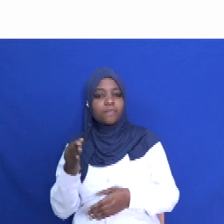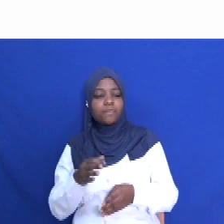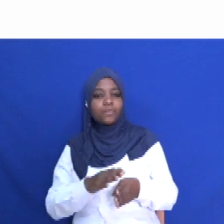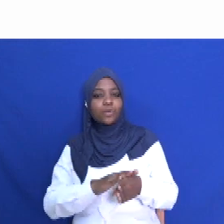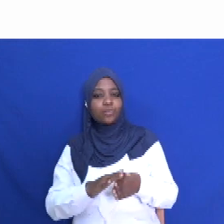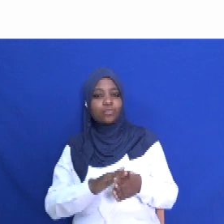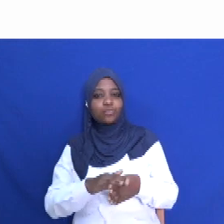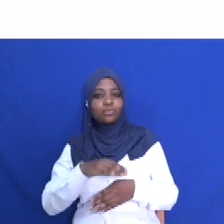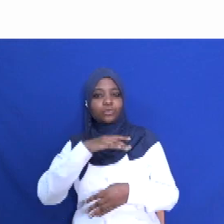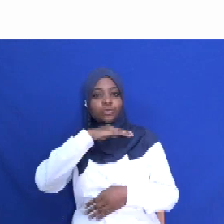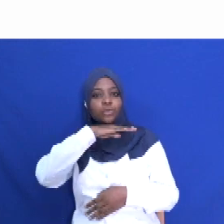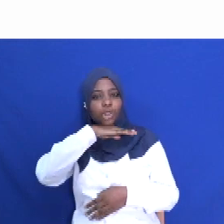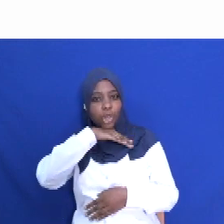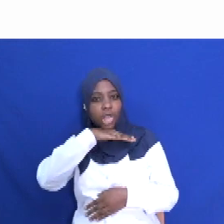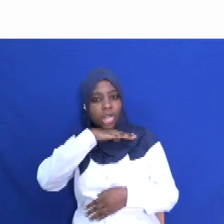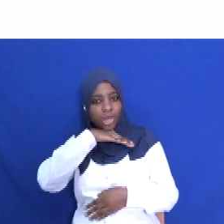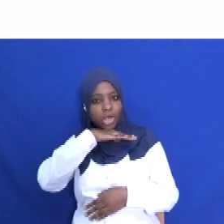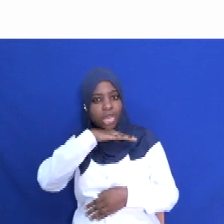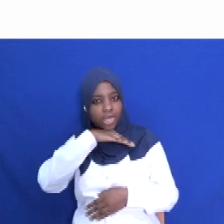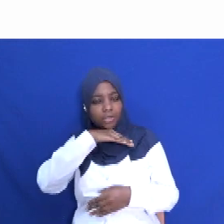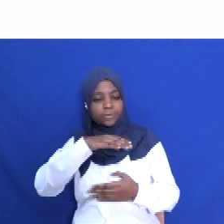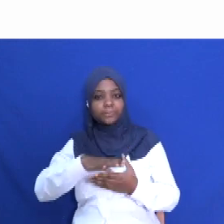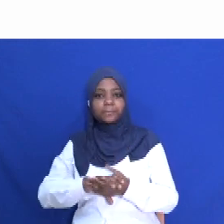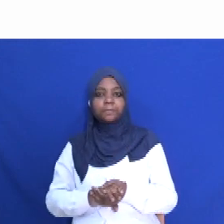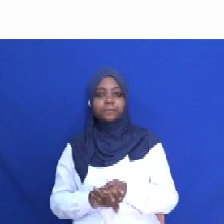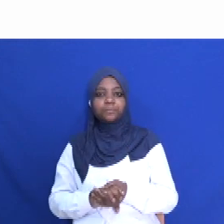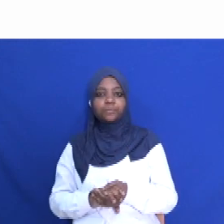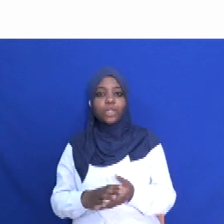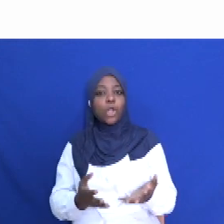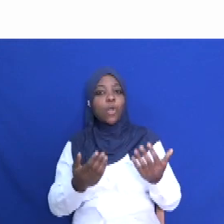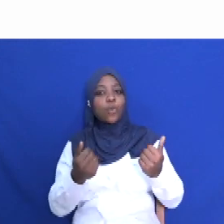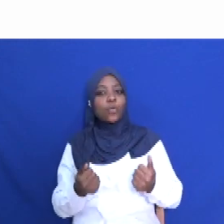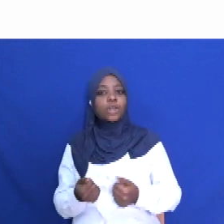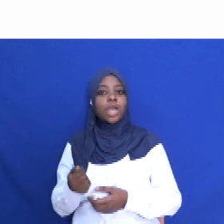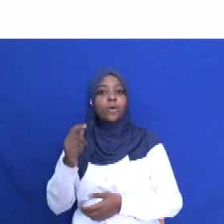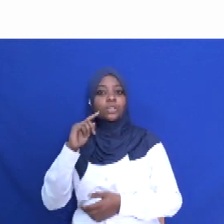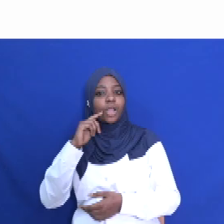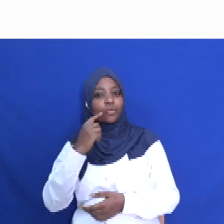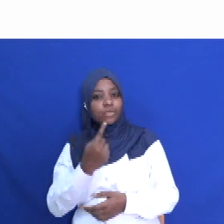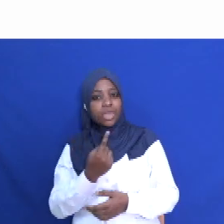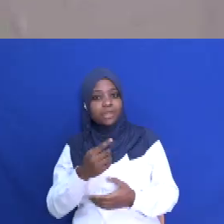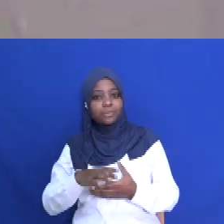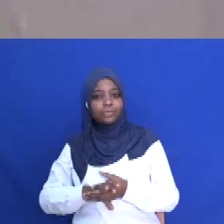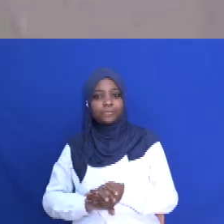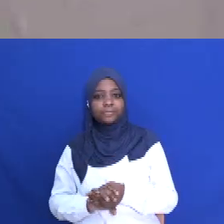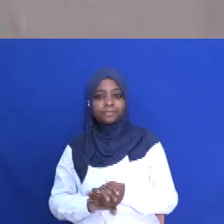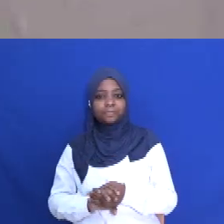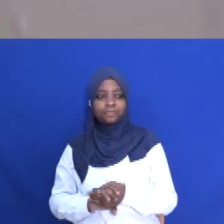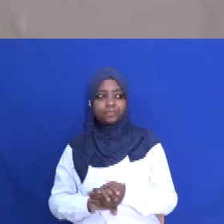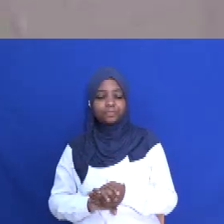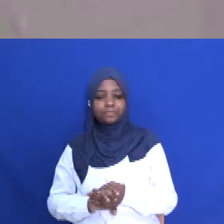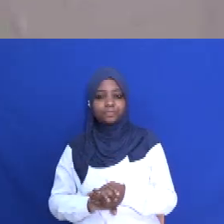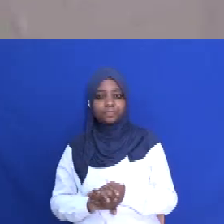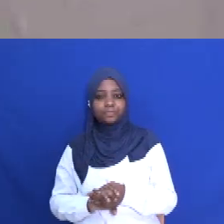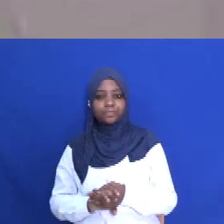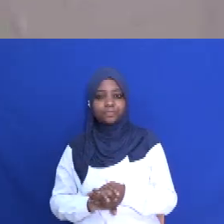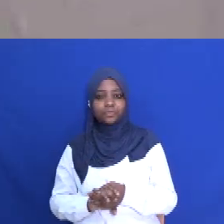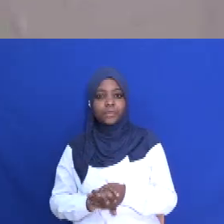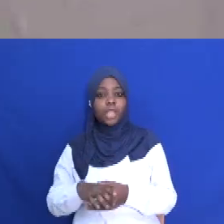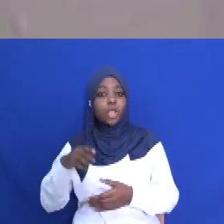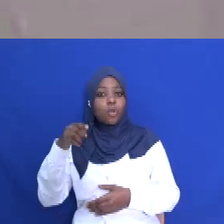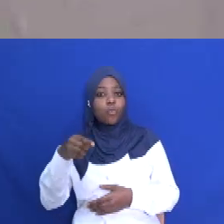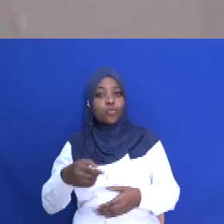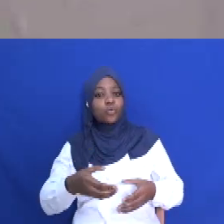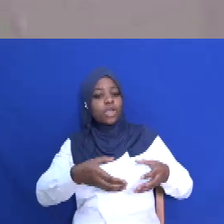it? Okay, yes. Carnivorous animal. The dog is a